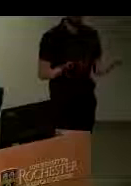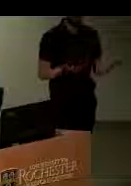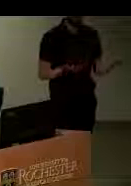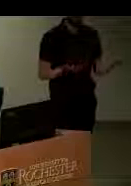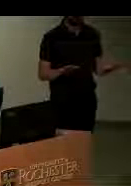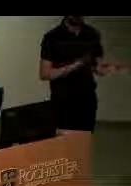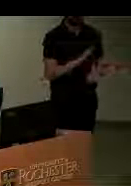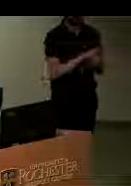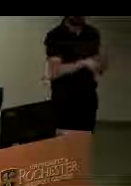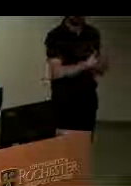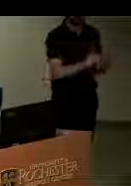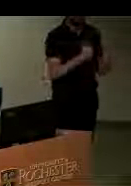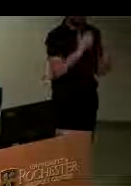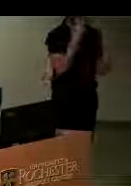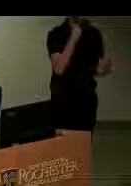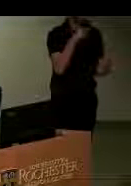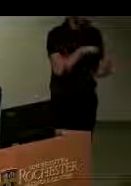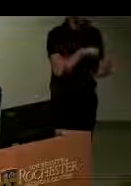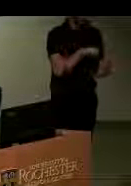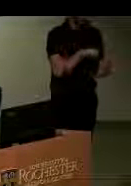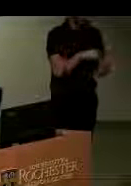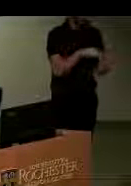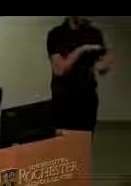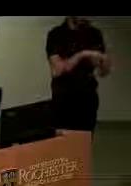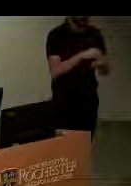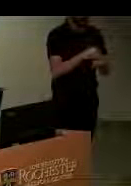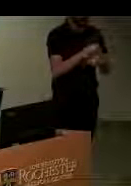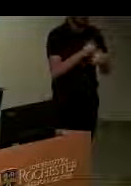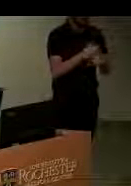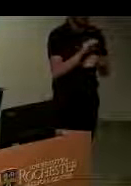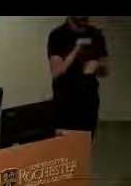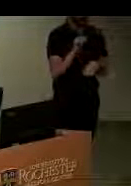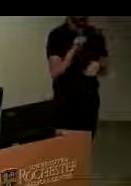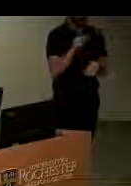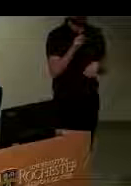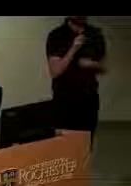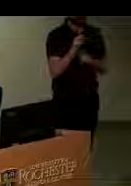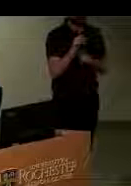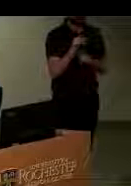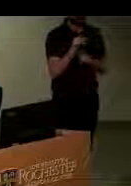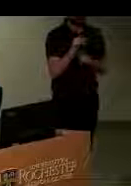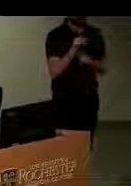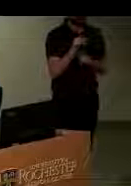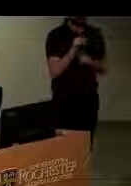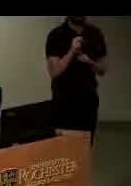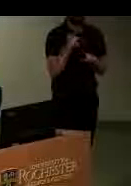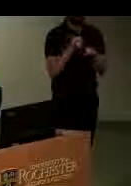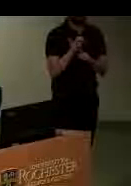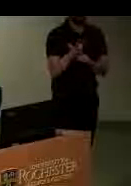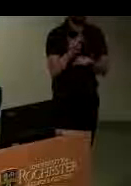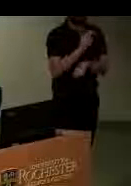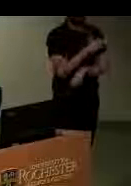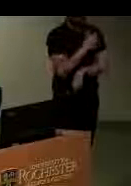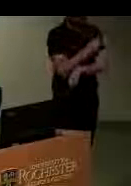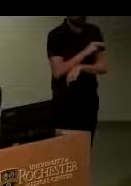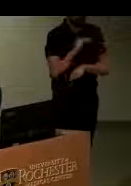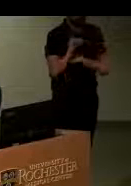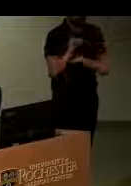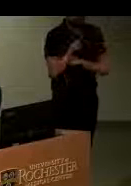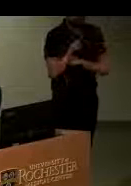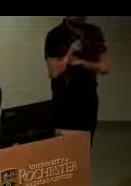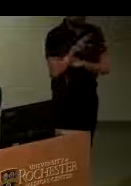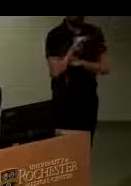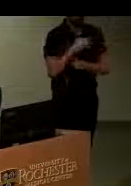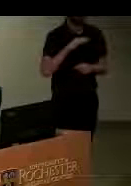my experiences on the island of Manhattan, which was not only at the 3 hospitals at NYU, but in